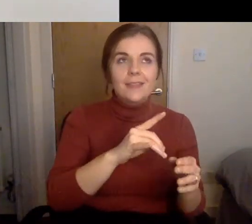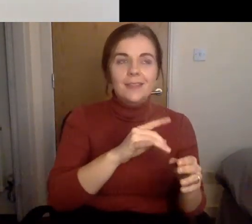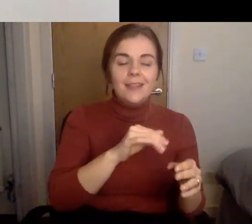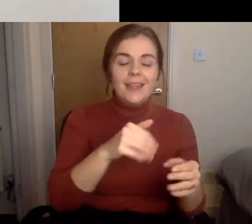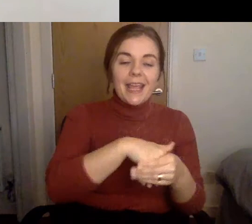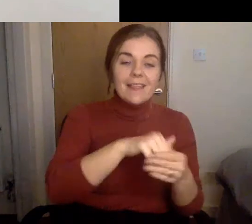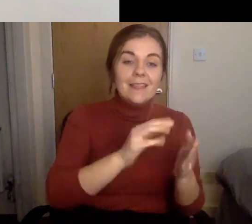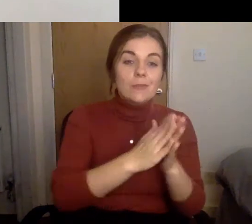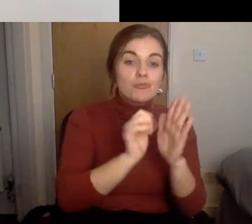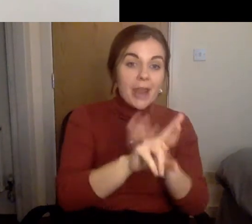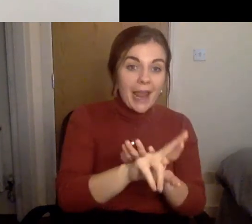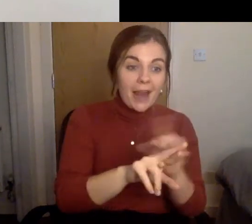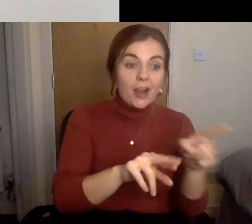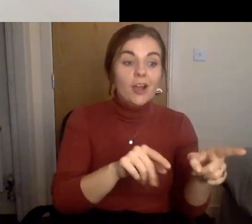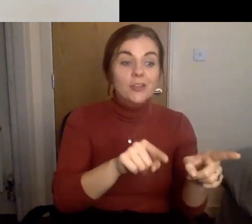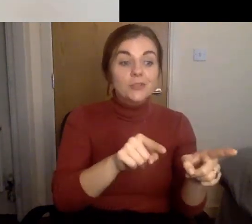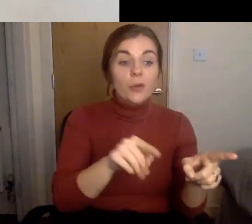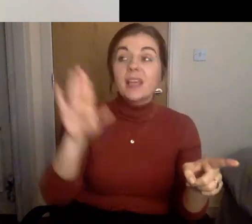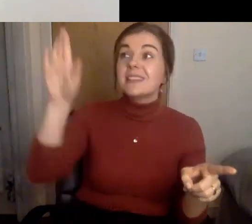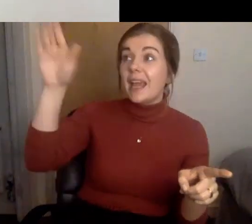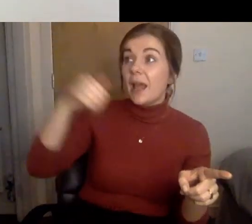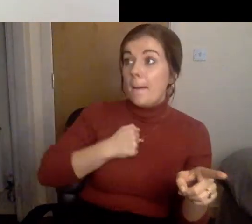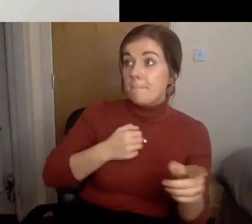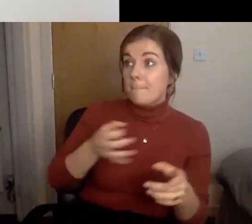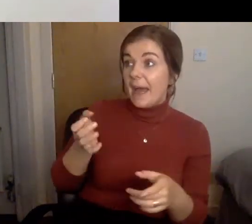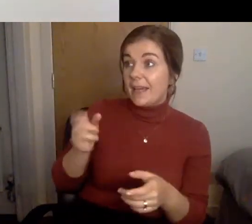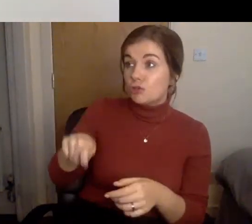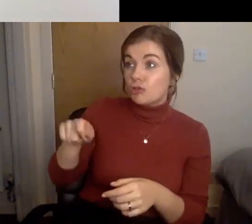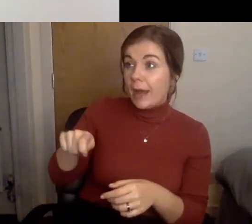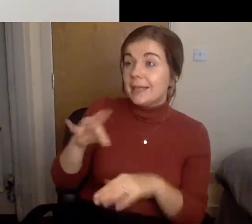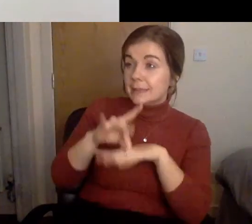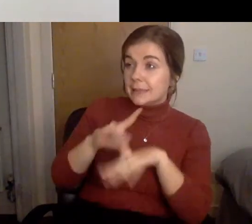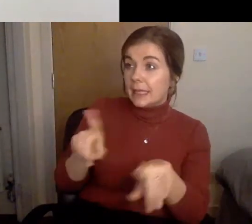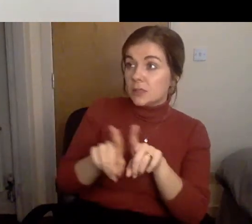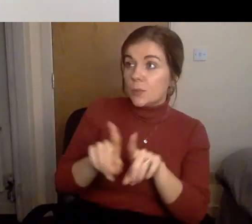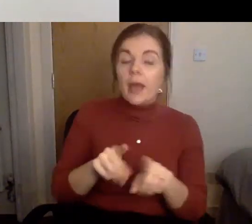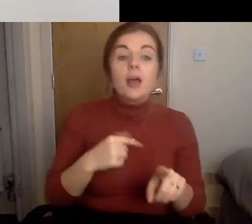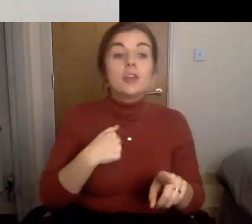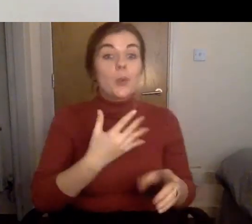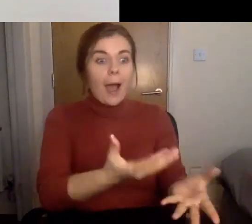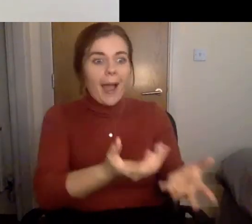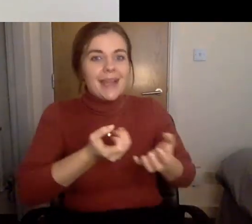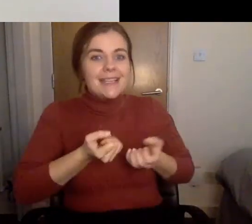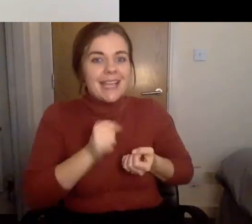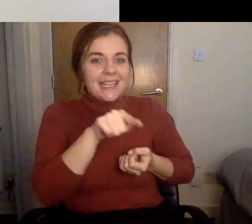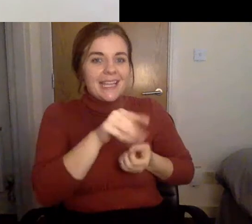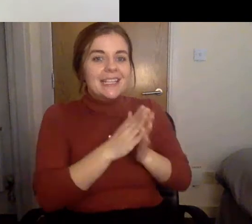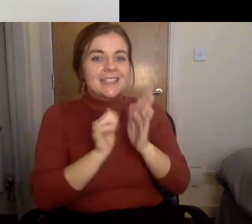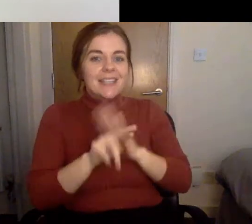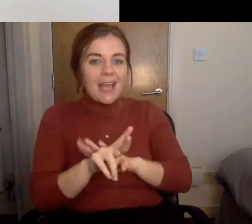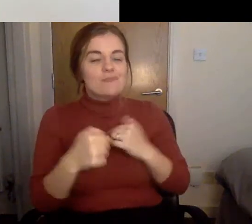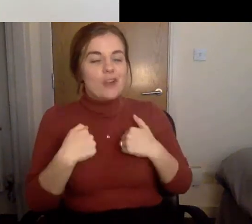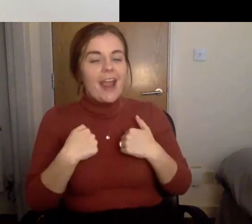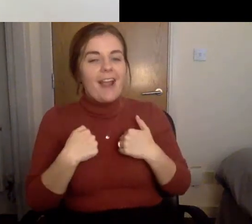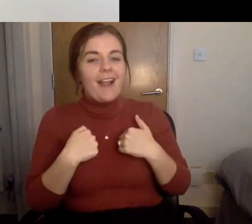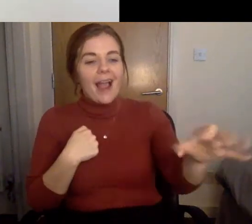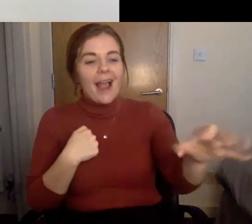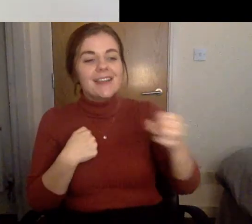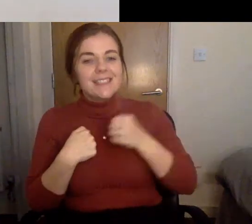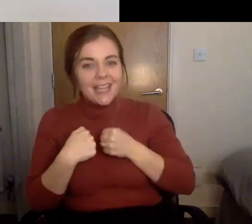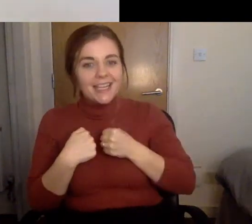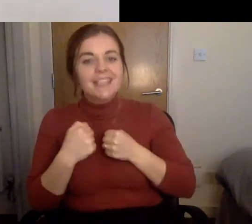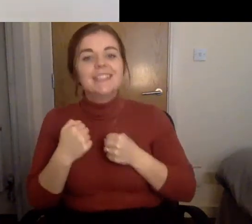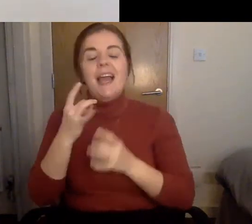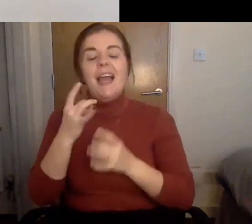So I take the prayer. And I say, well, I'm going to pray for your granny because she's sick. So yeah, anyway, they know my